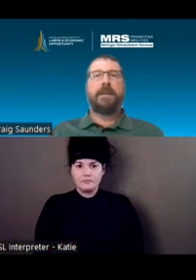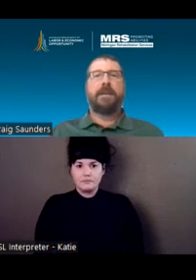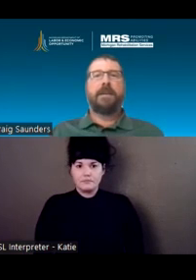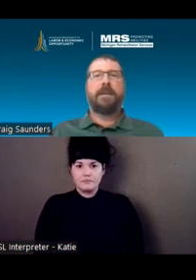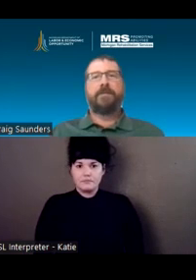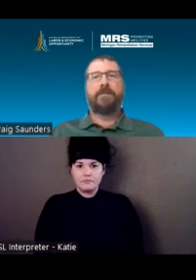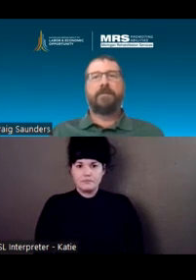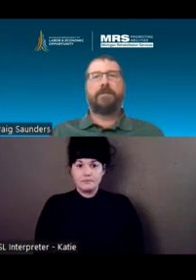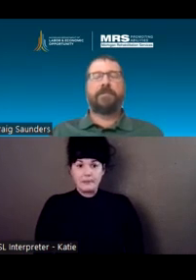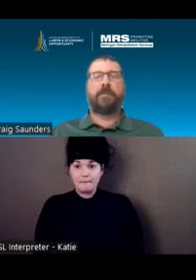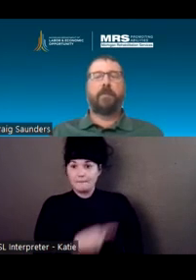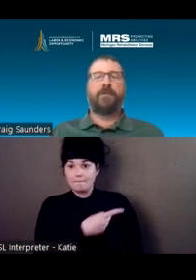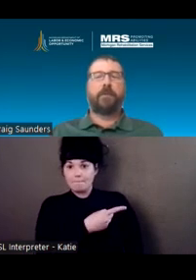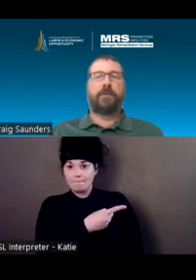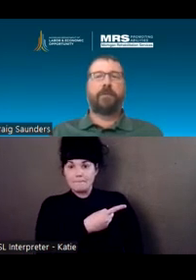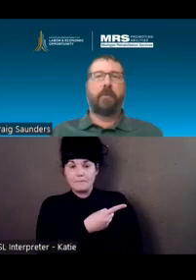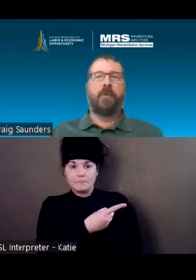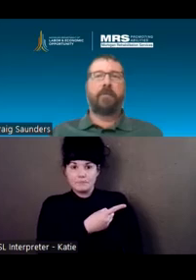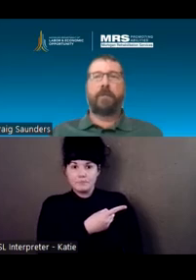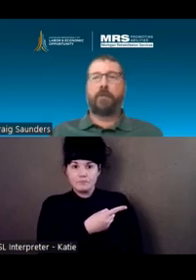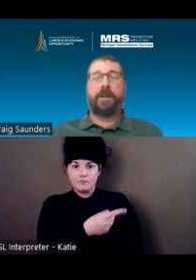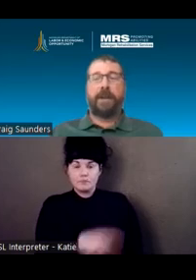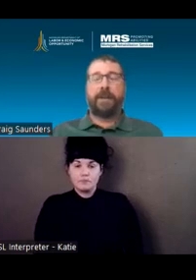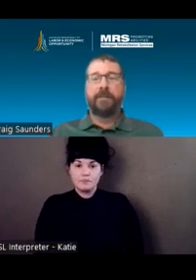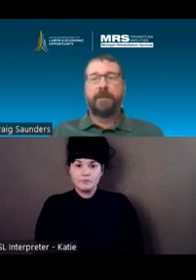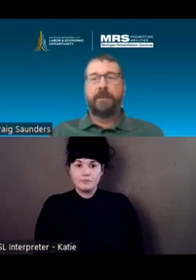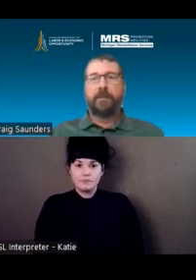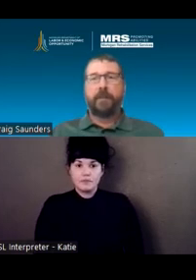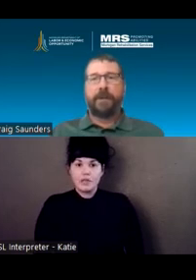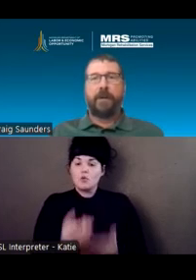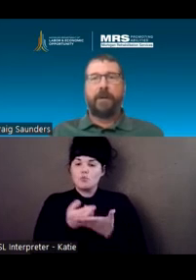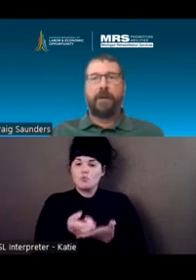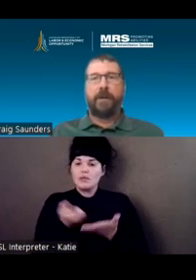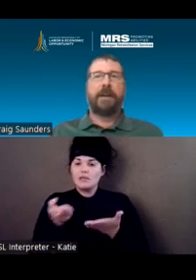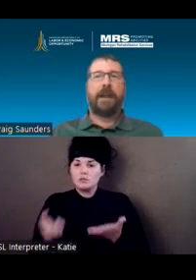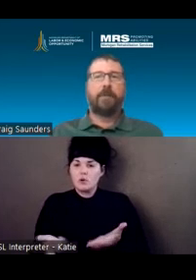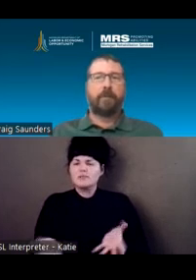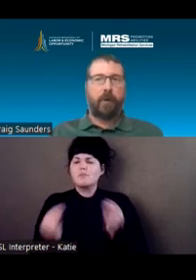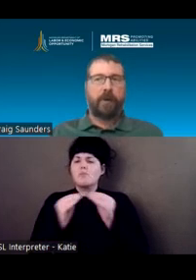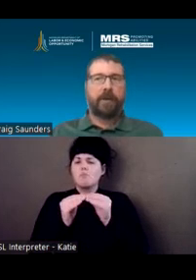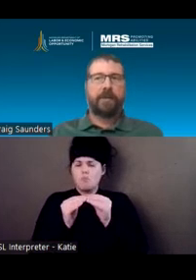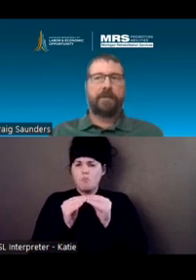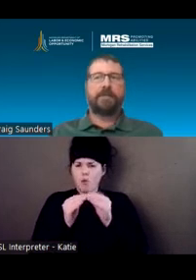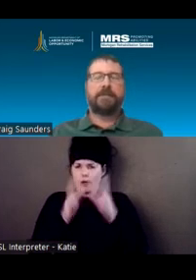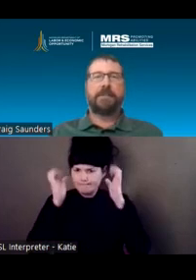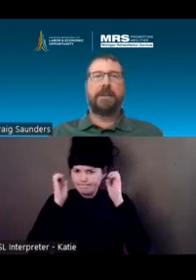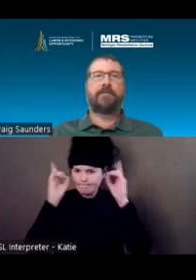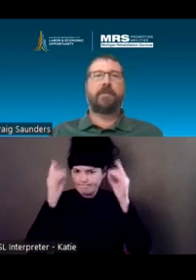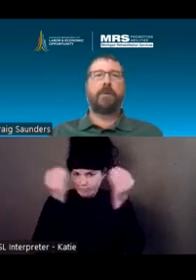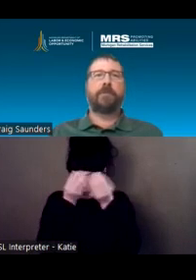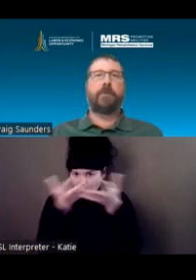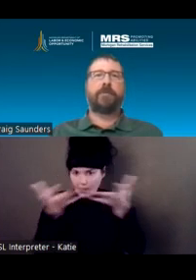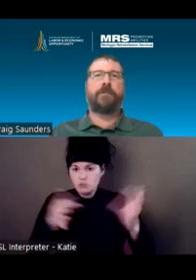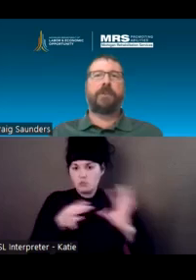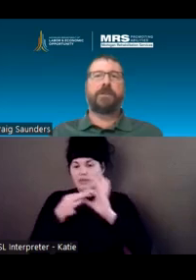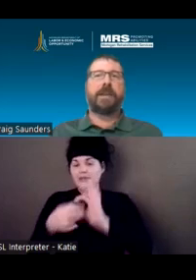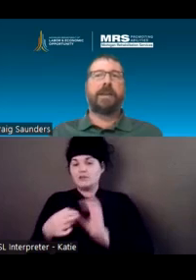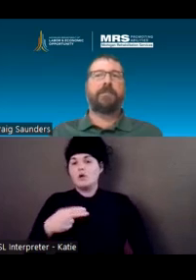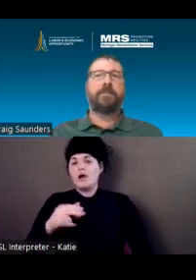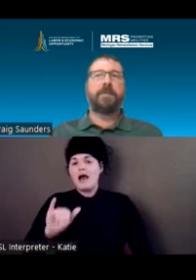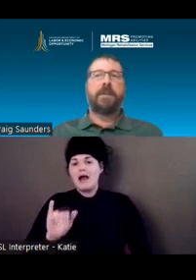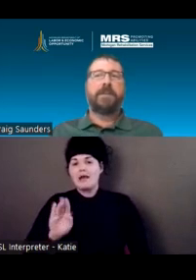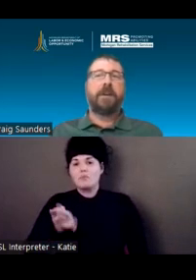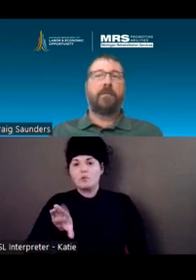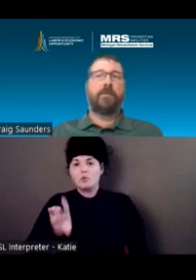In this slide, you'll find some resources for further reading regarding hybrid work from resources such